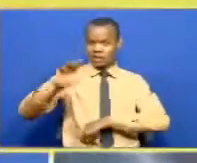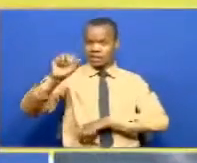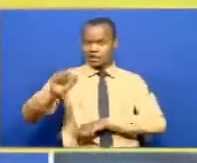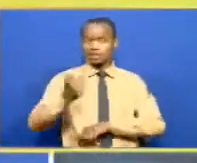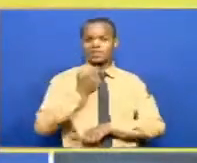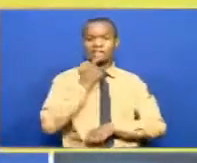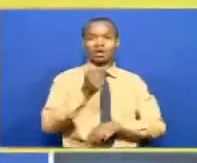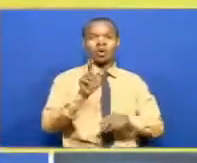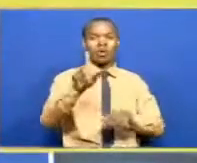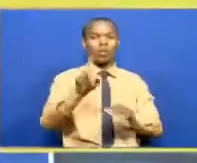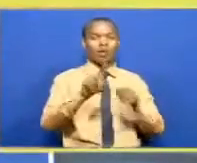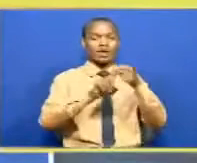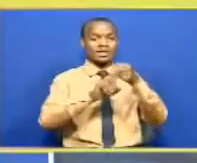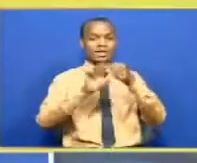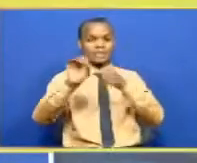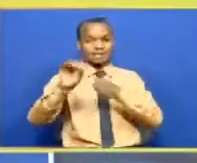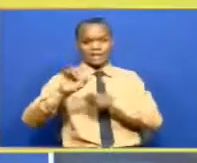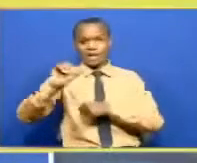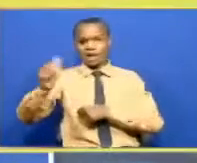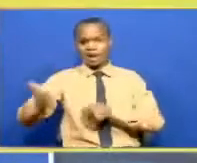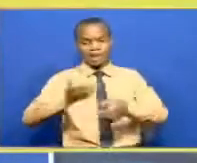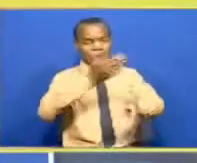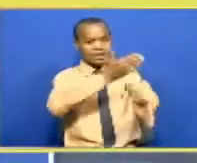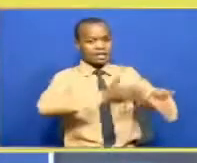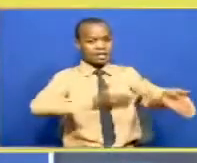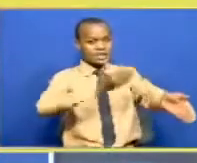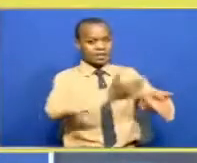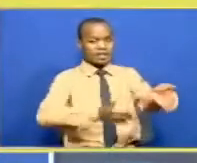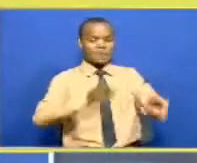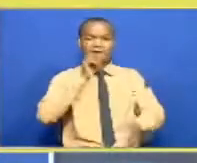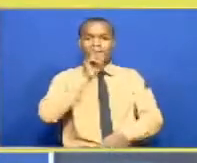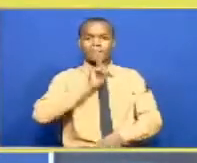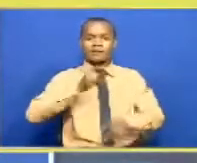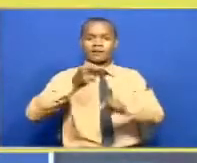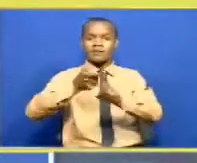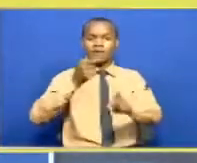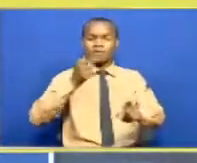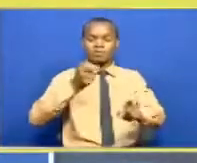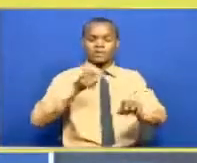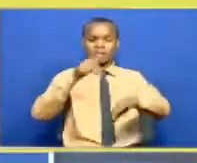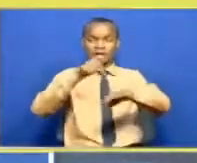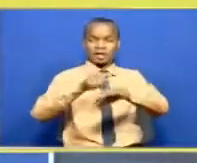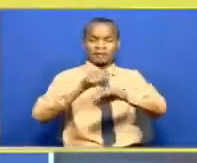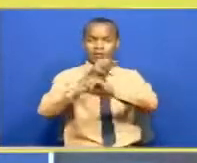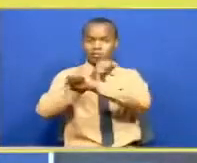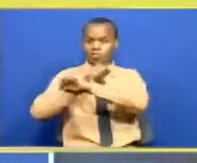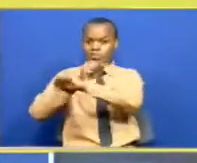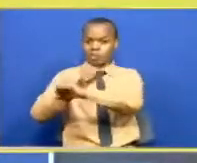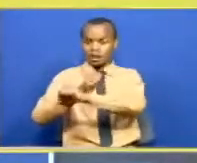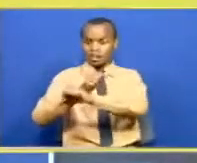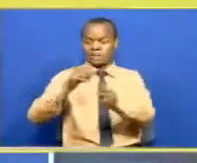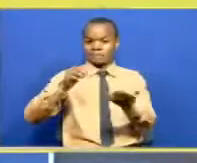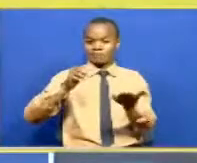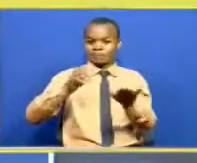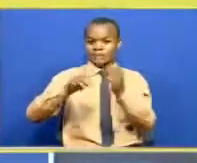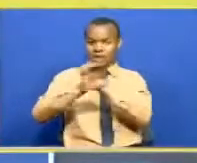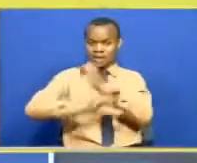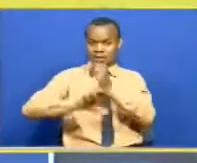160 others have been maimed or nursing various injuries from attacks as they strive to protect the country's prized